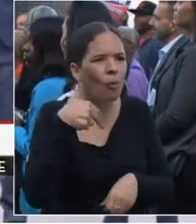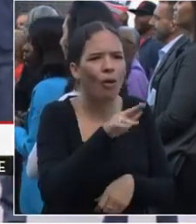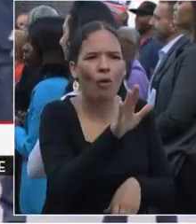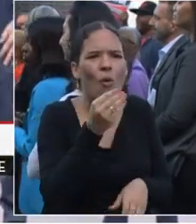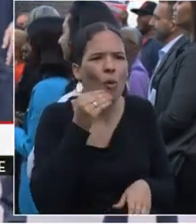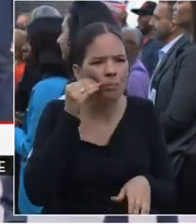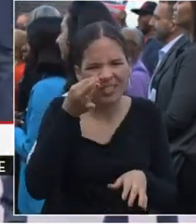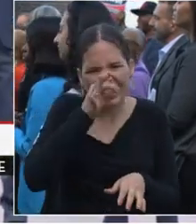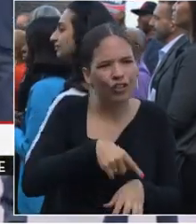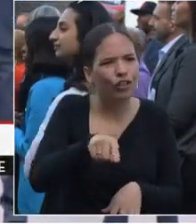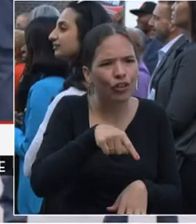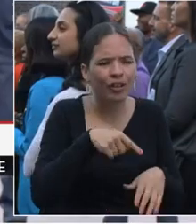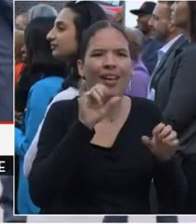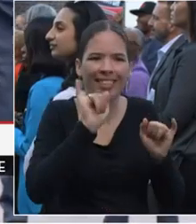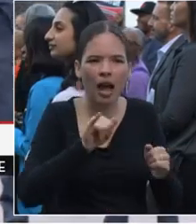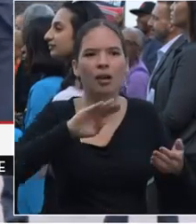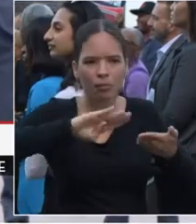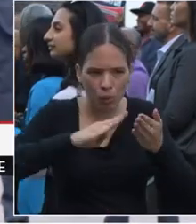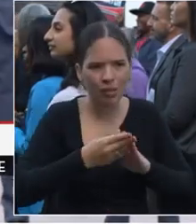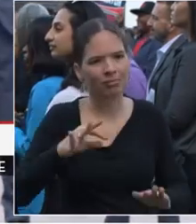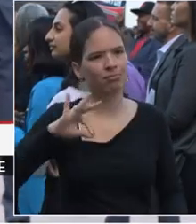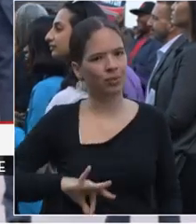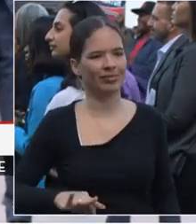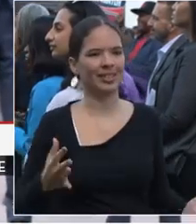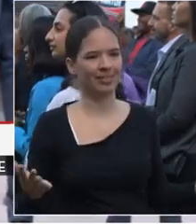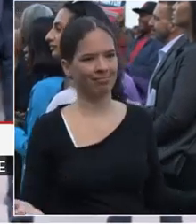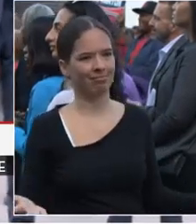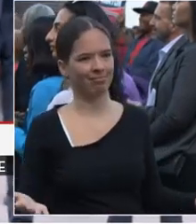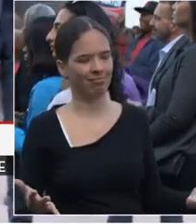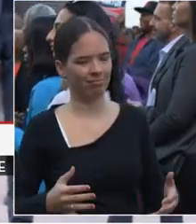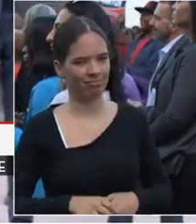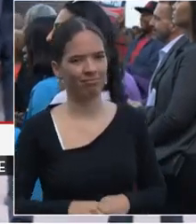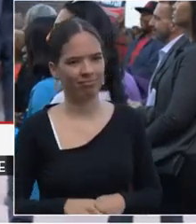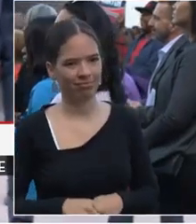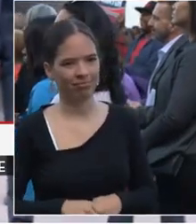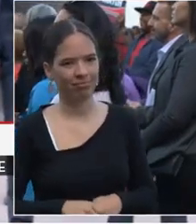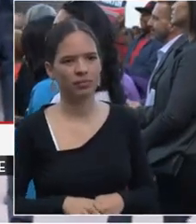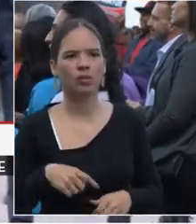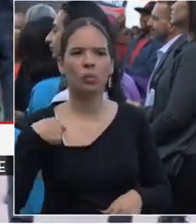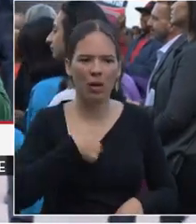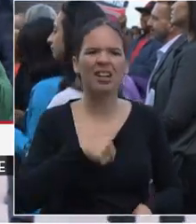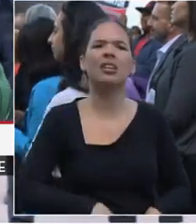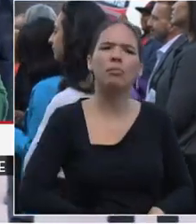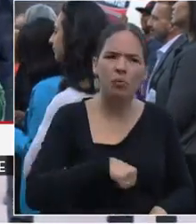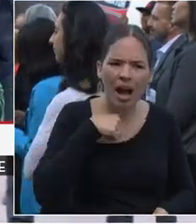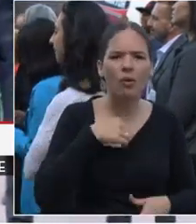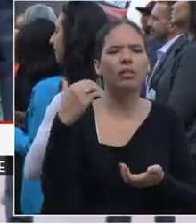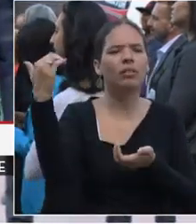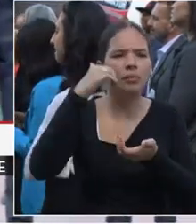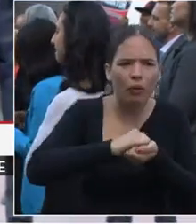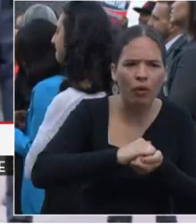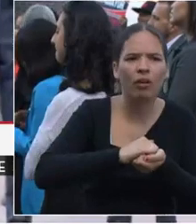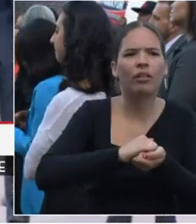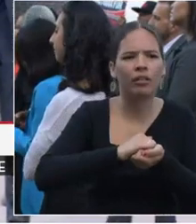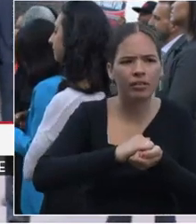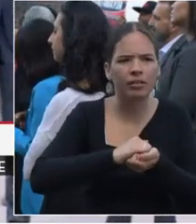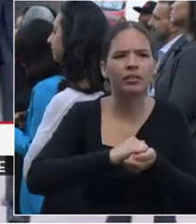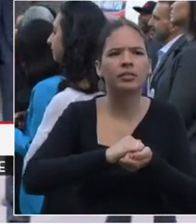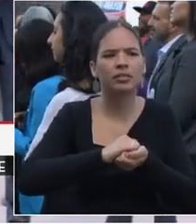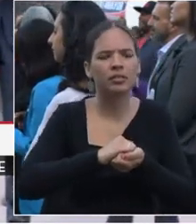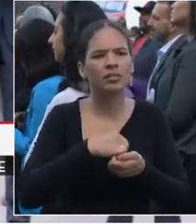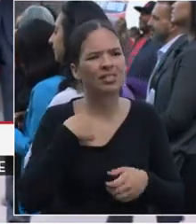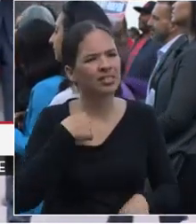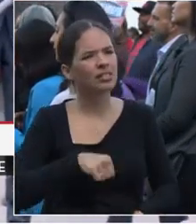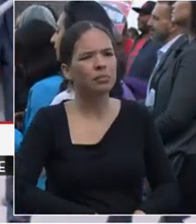That is the community benefit. So we're proud of the partnership, and we're proud of what Lidl